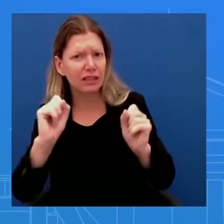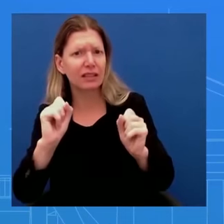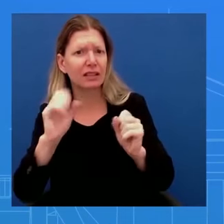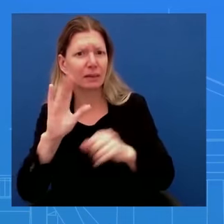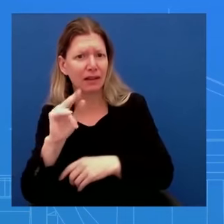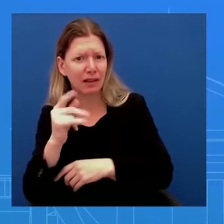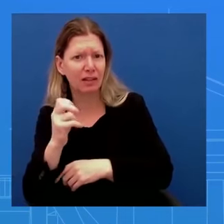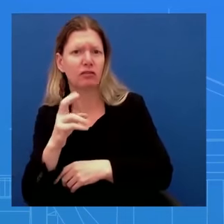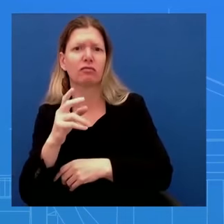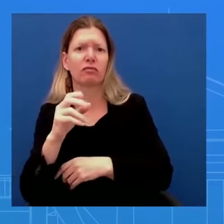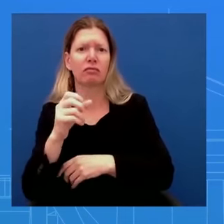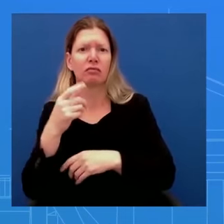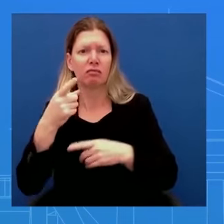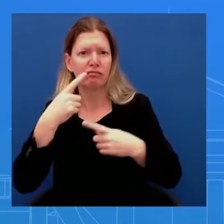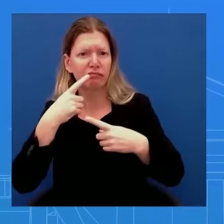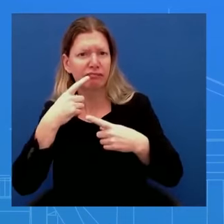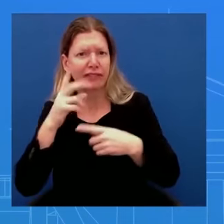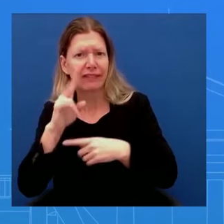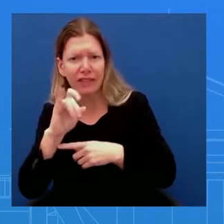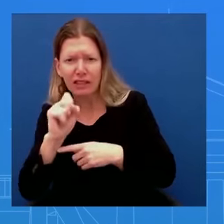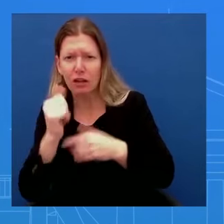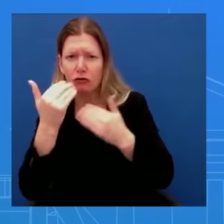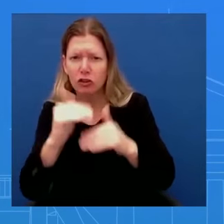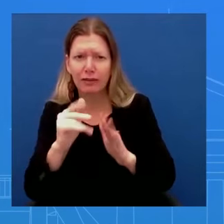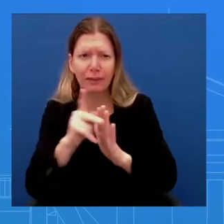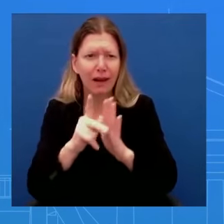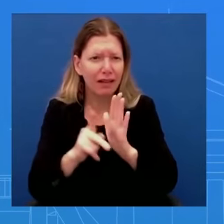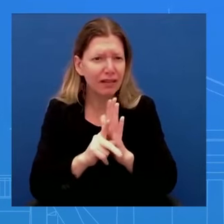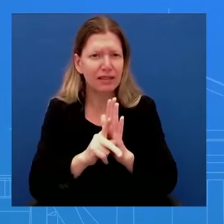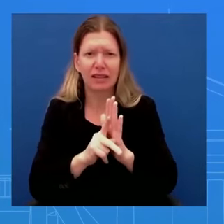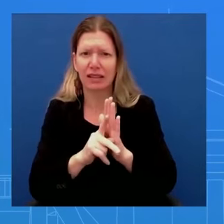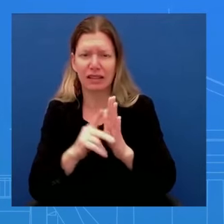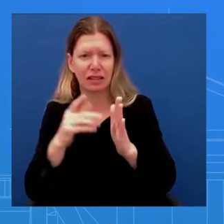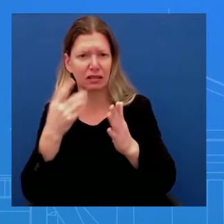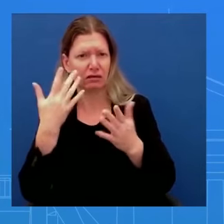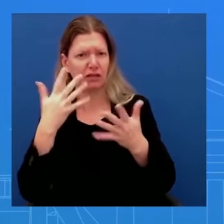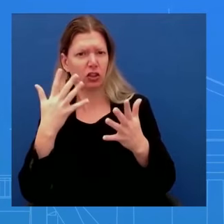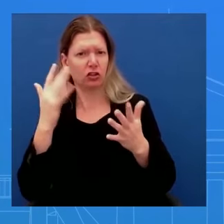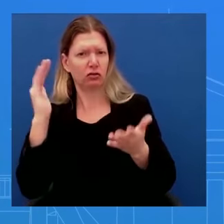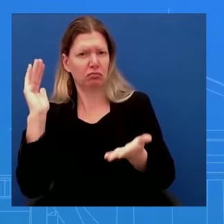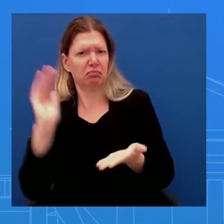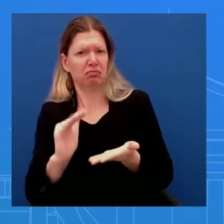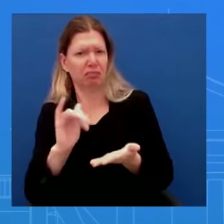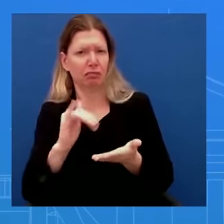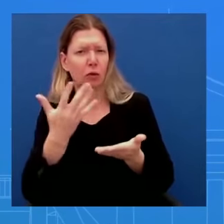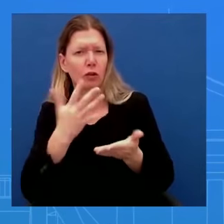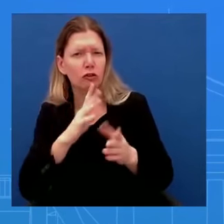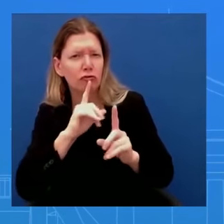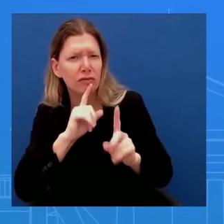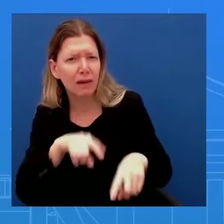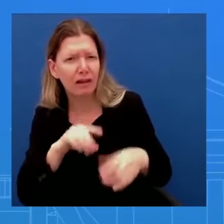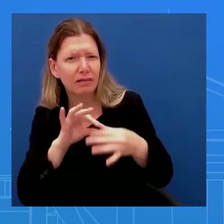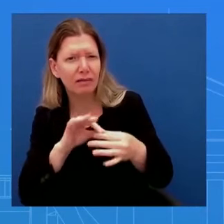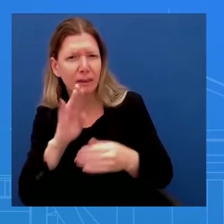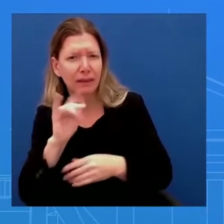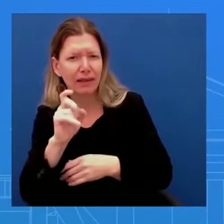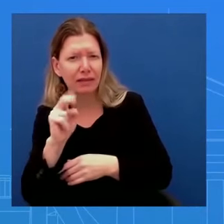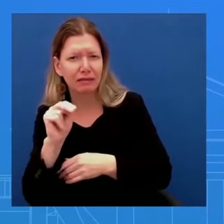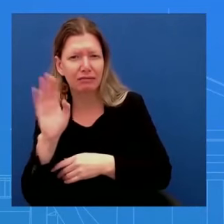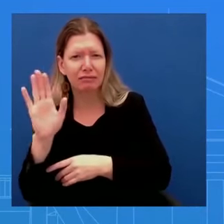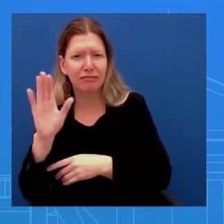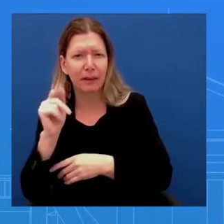response to concern about the Biden administration's limitations on democracy promotion? We obviously still